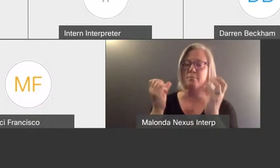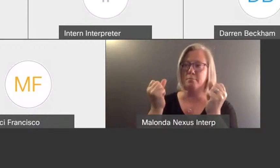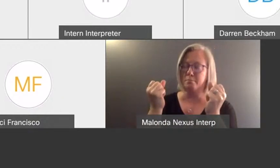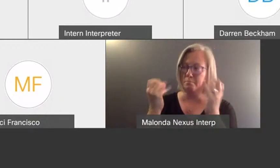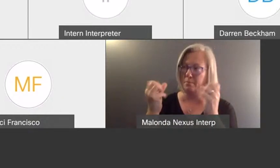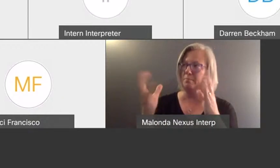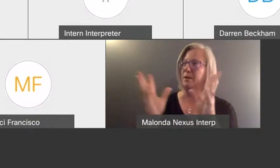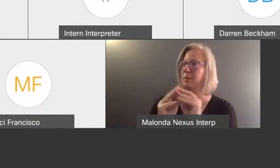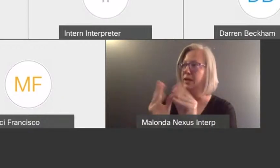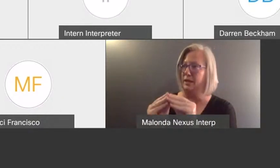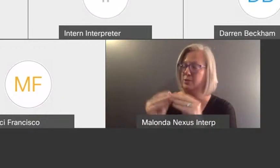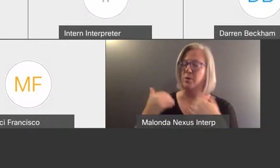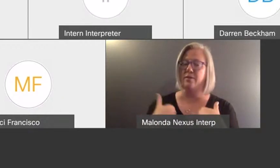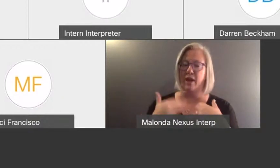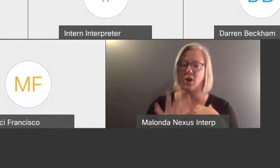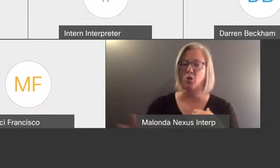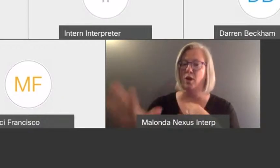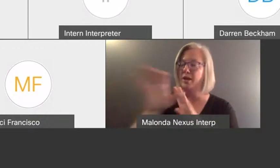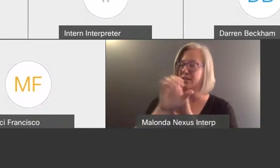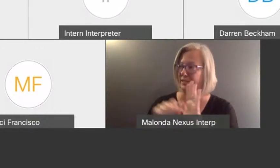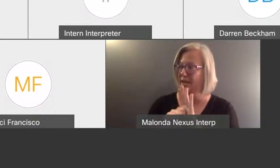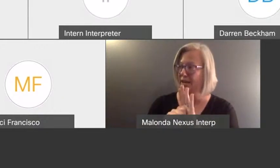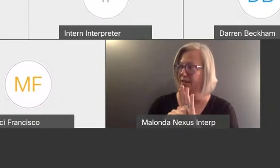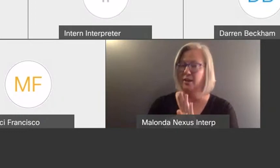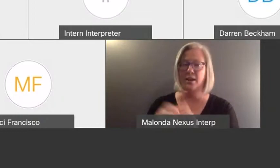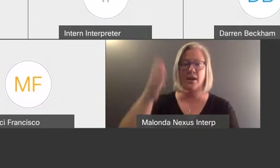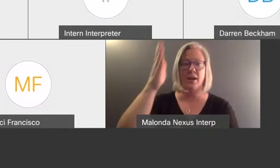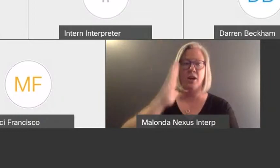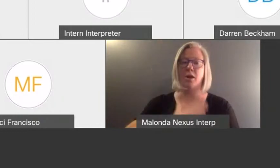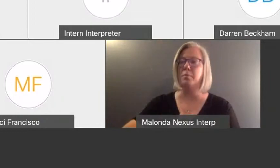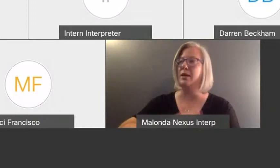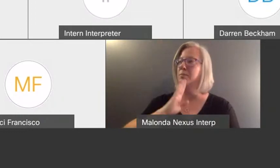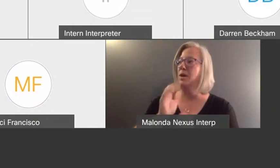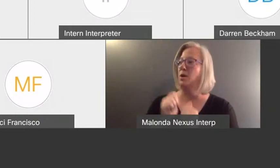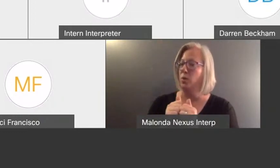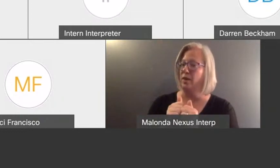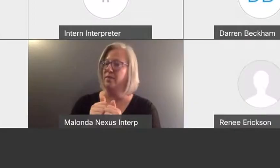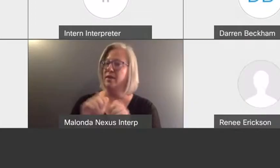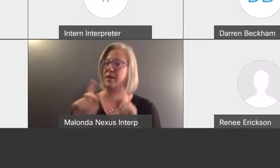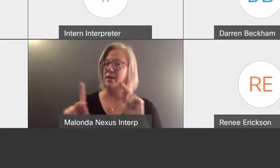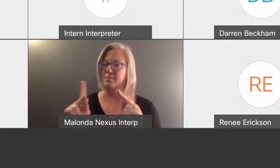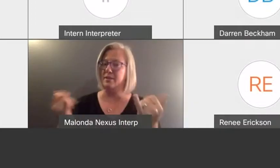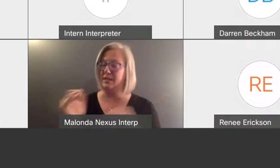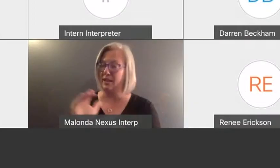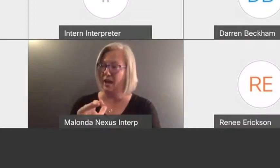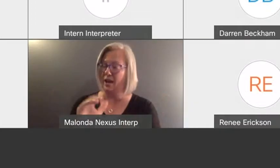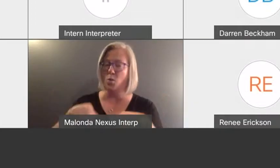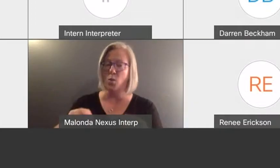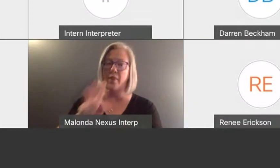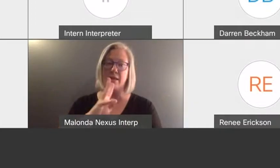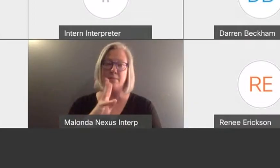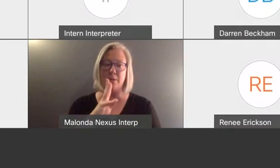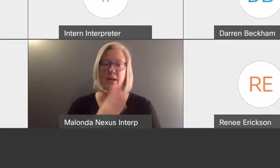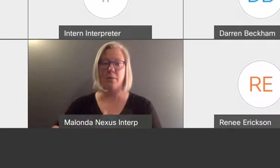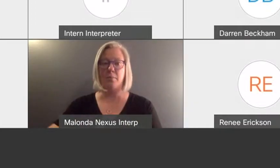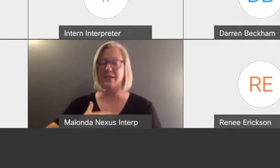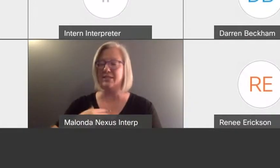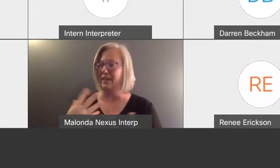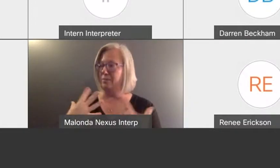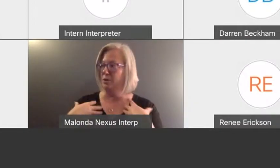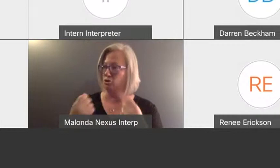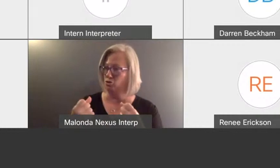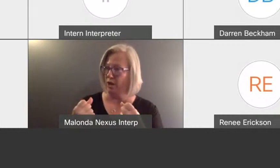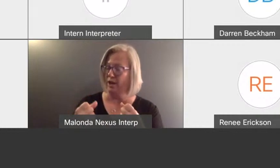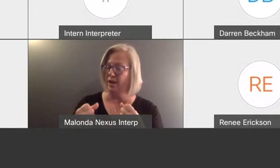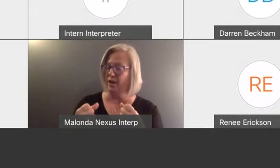the state of Kansas. Dear God, please be with our citizens tonight as they speak to us. Give them the strength and courage they need to speak